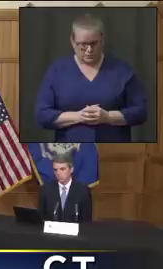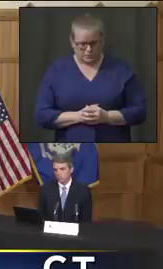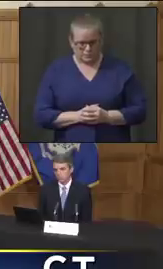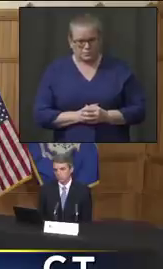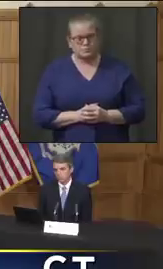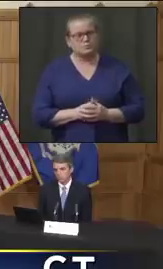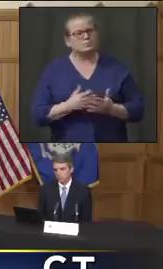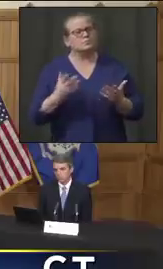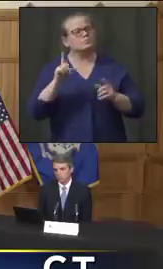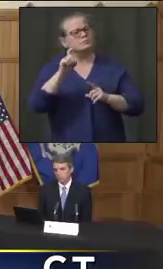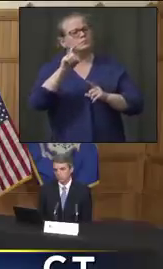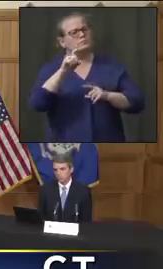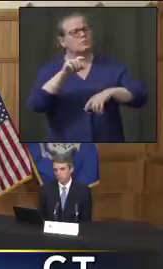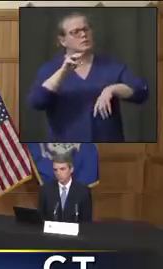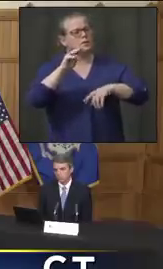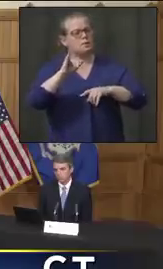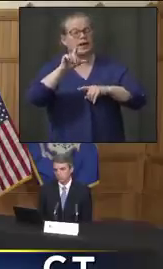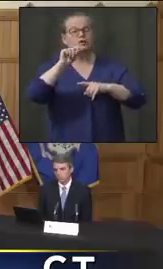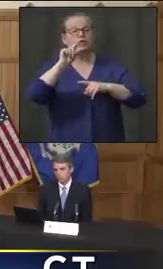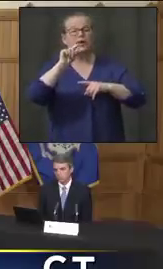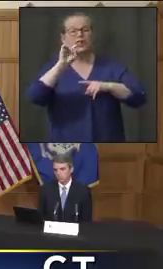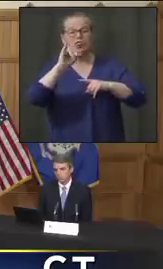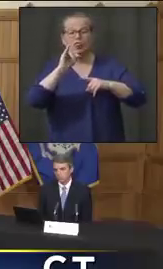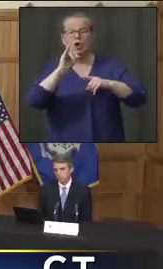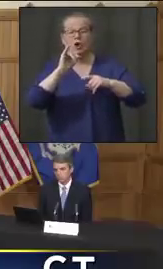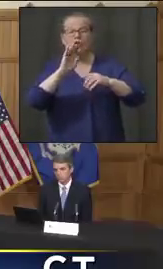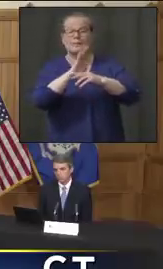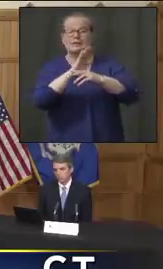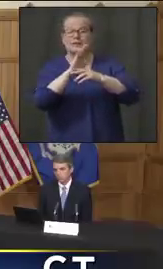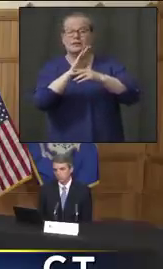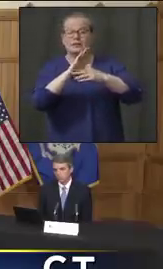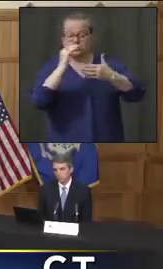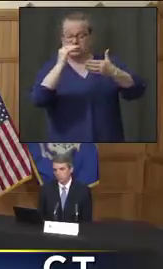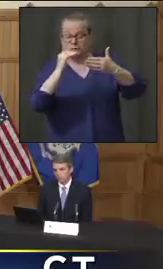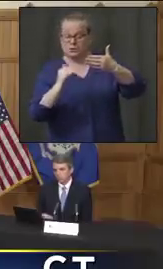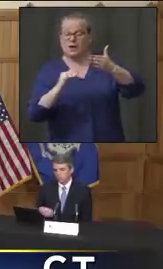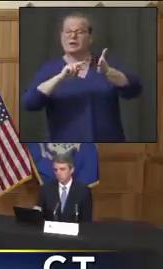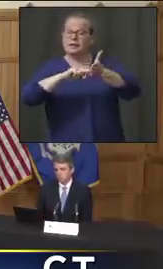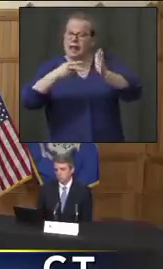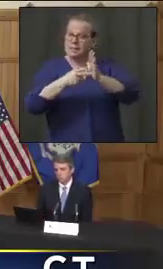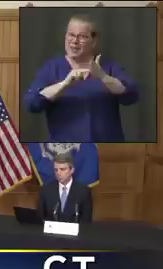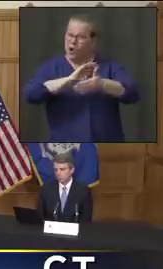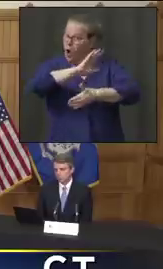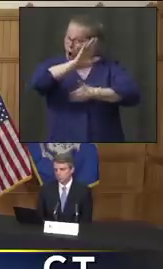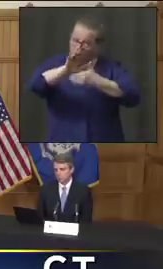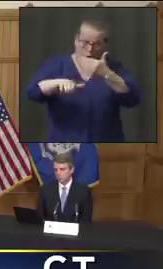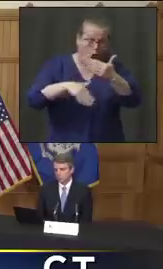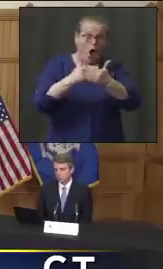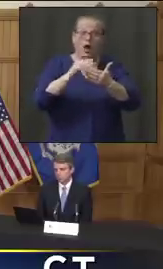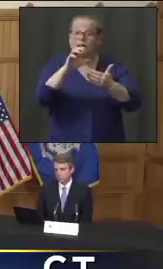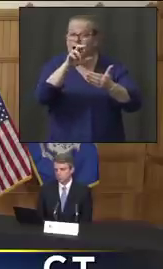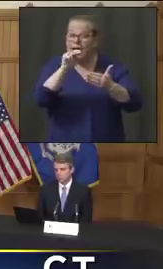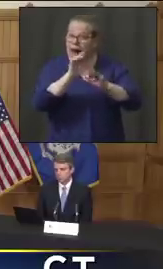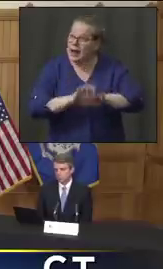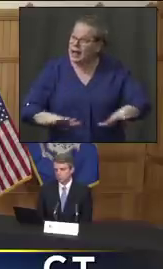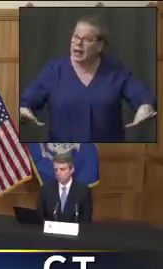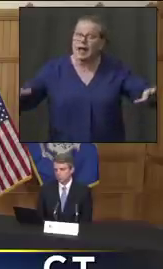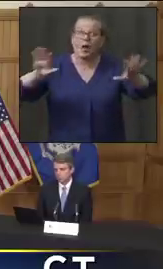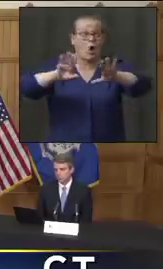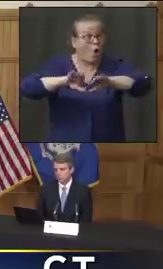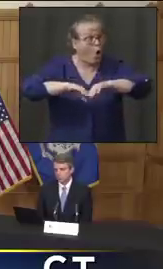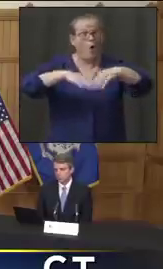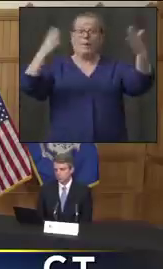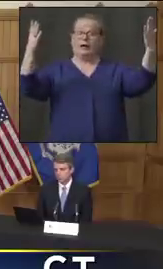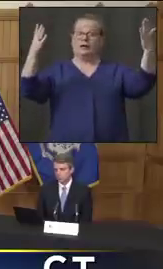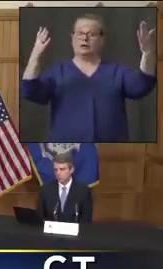Industries listed under May 20th. Does that mean all locations will open on that exact date, or will they open group by group, day by